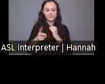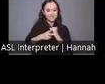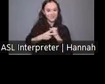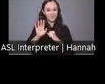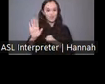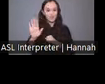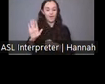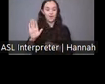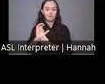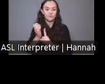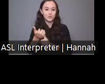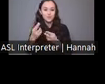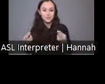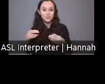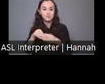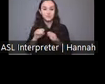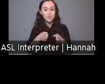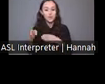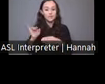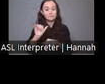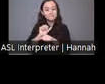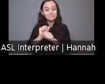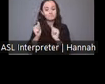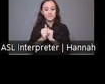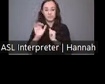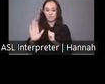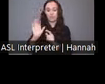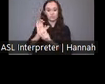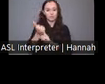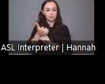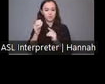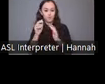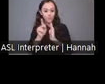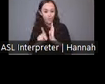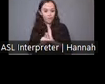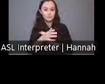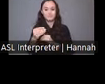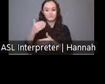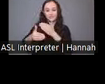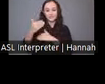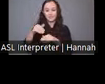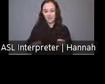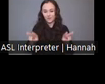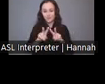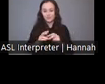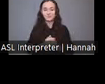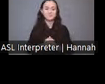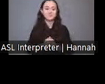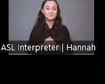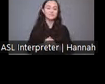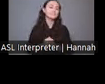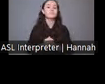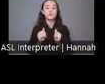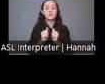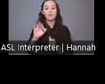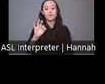in ways that work in accordance with their cultural protocols and heritage values. Certainly in the case of FMIA and